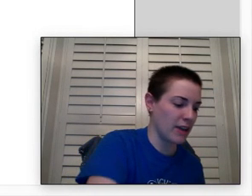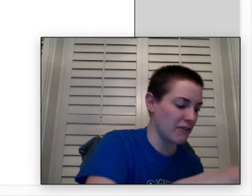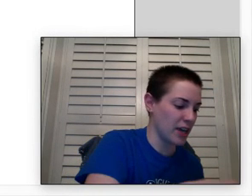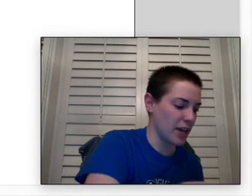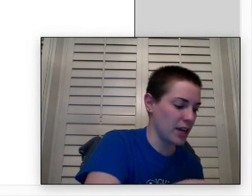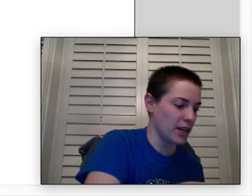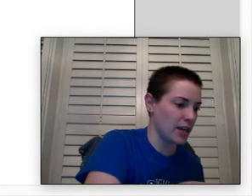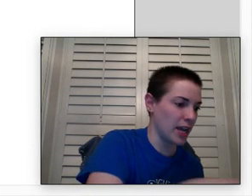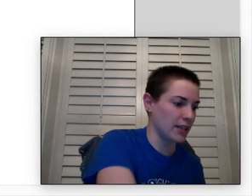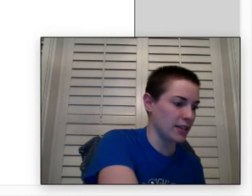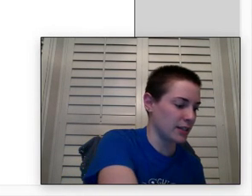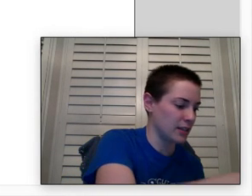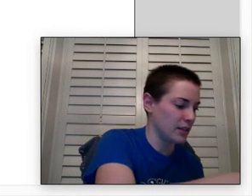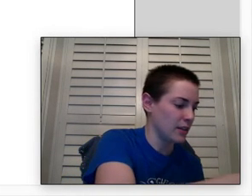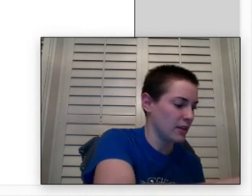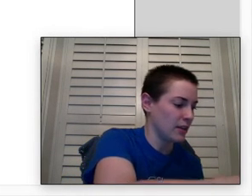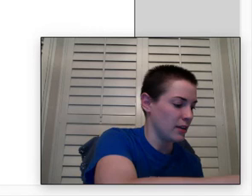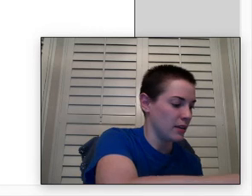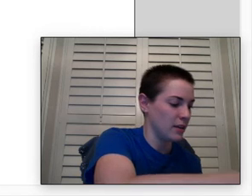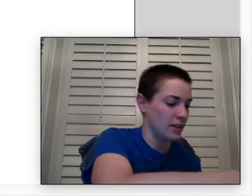I find next?